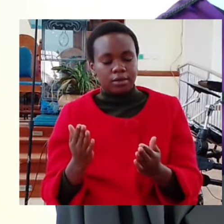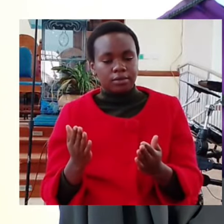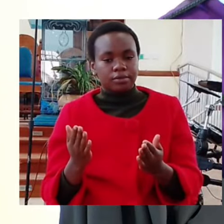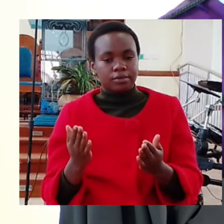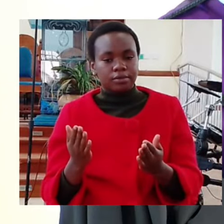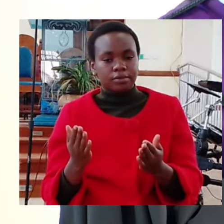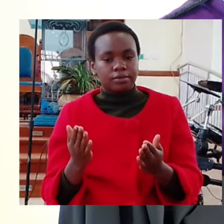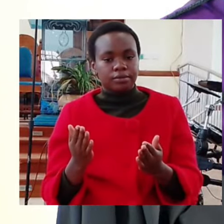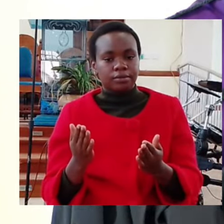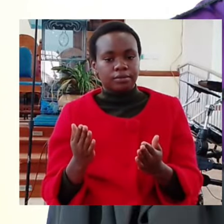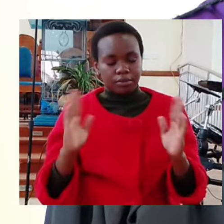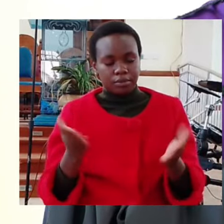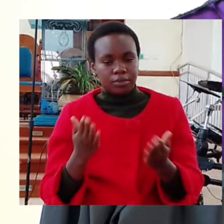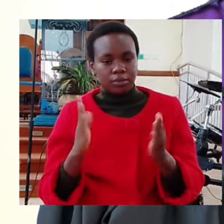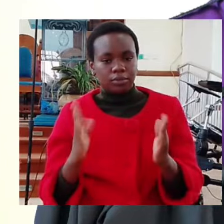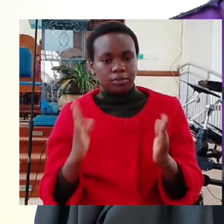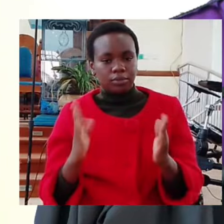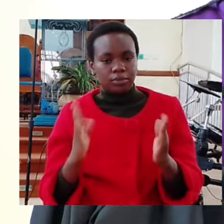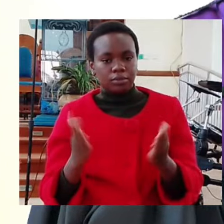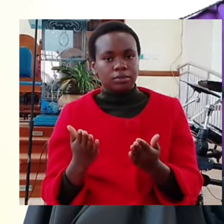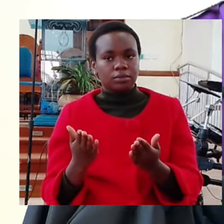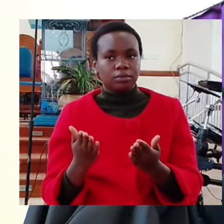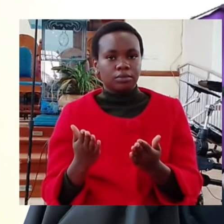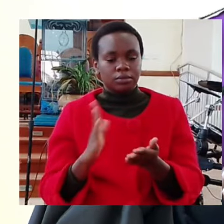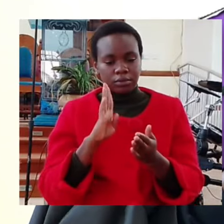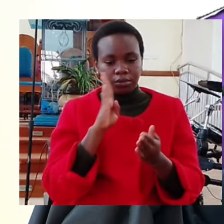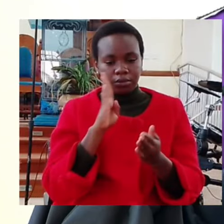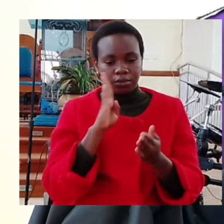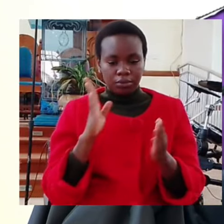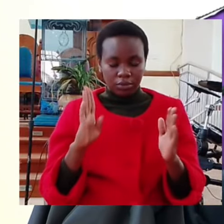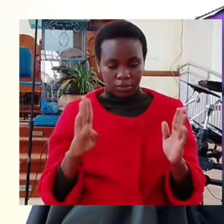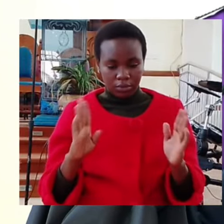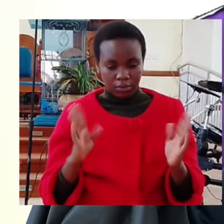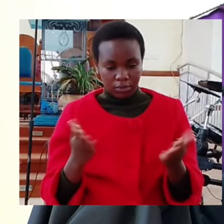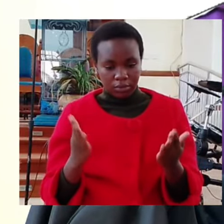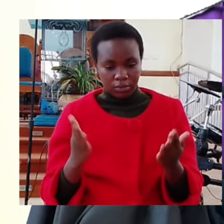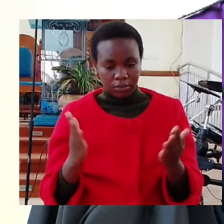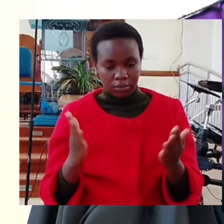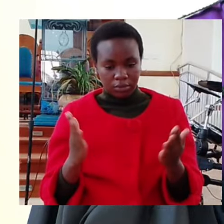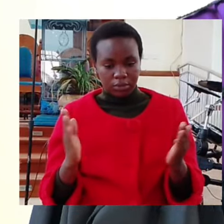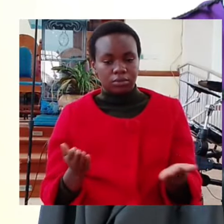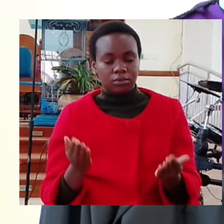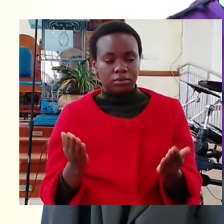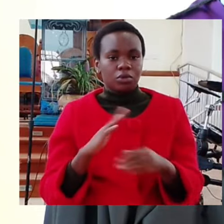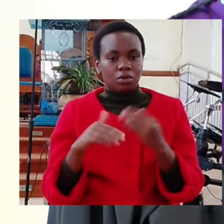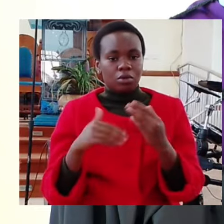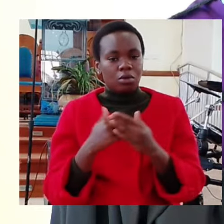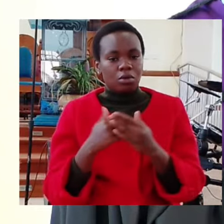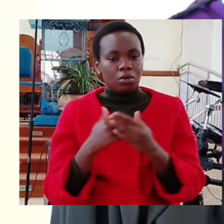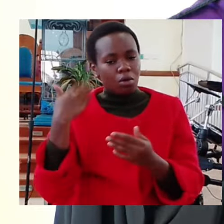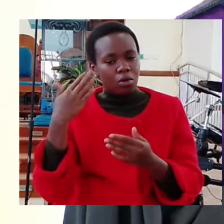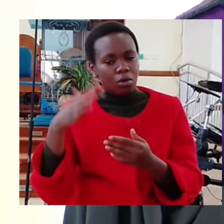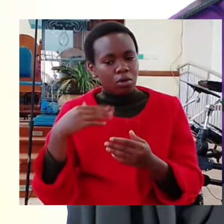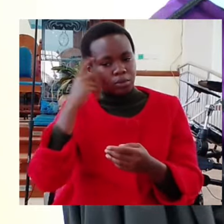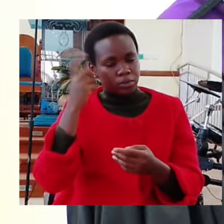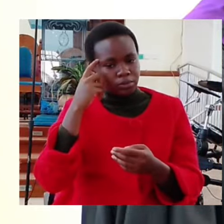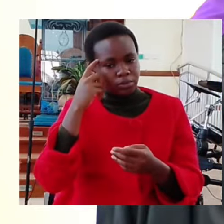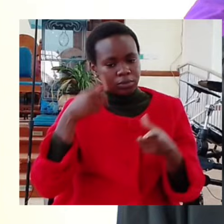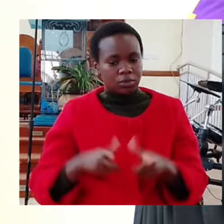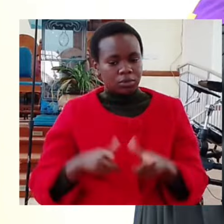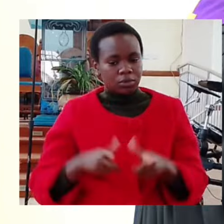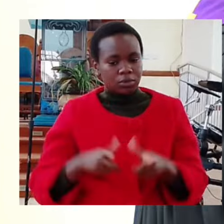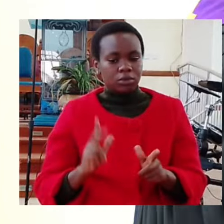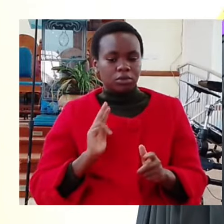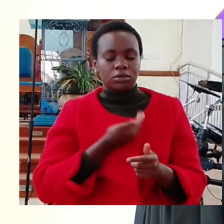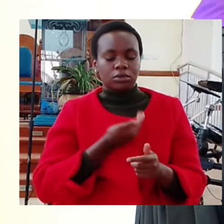an encourager. Become an encourager. And always remind each other. Let us